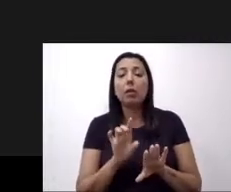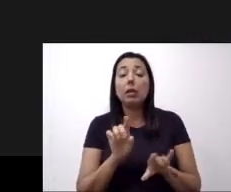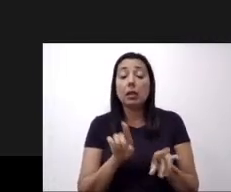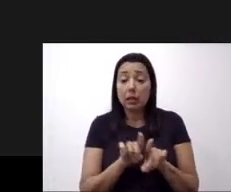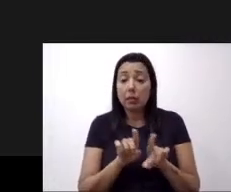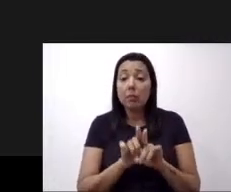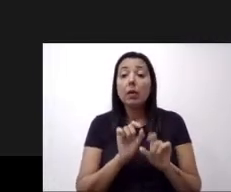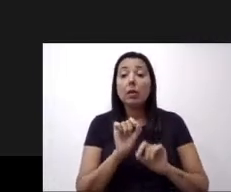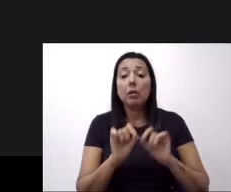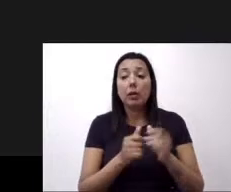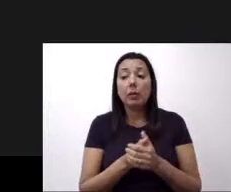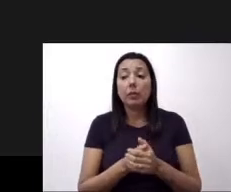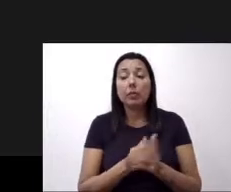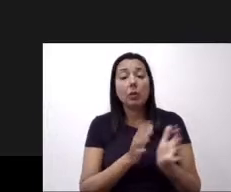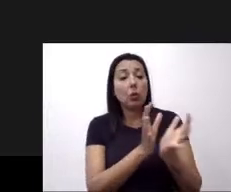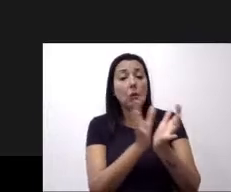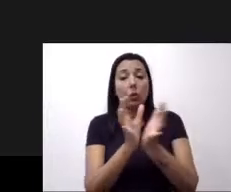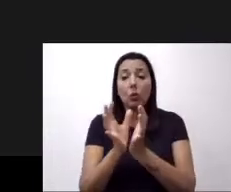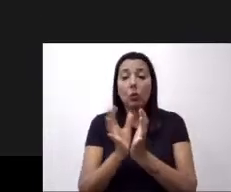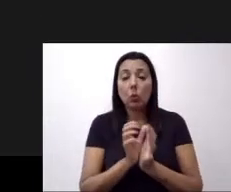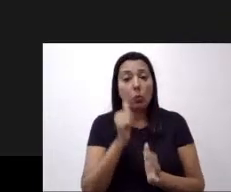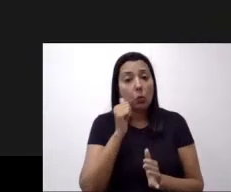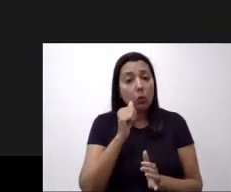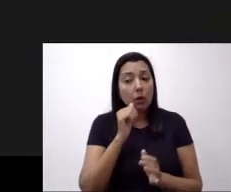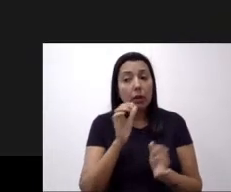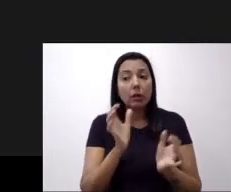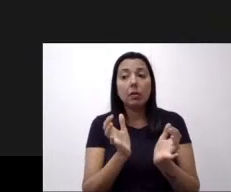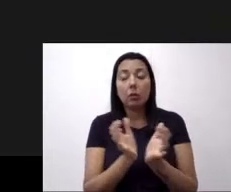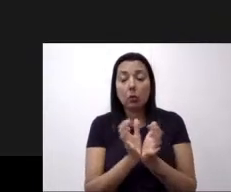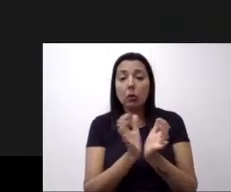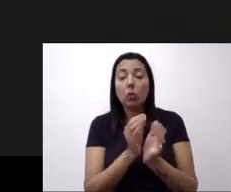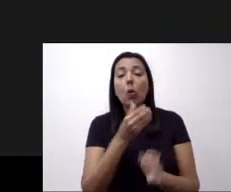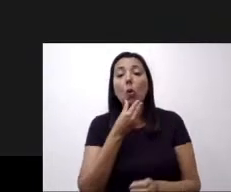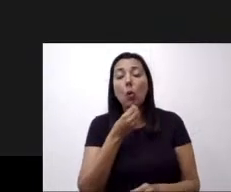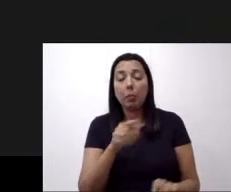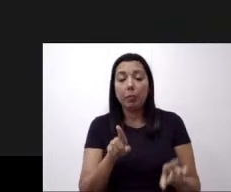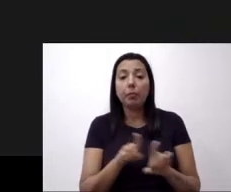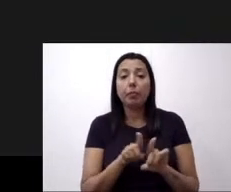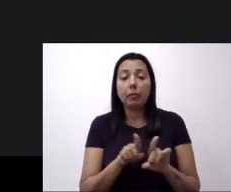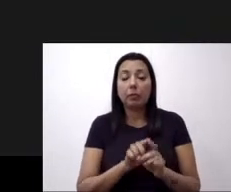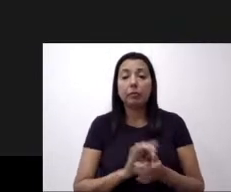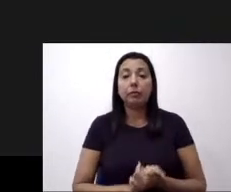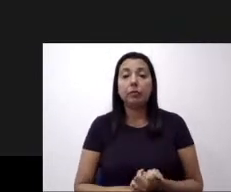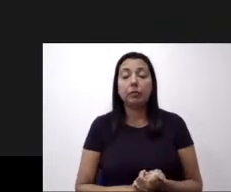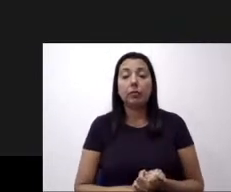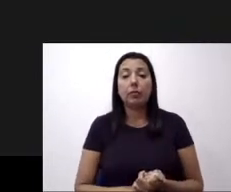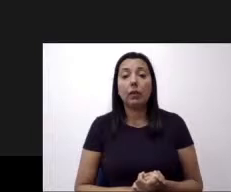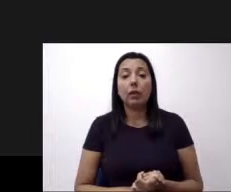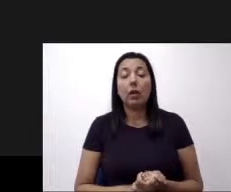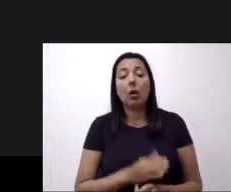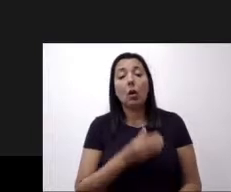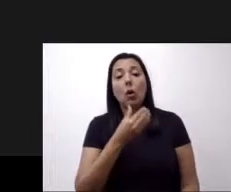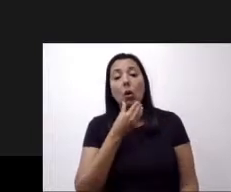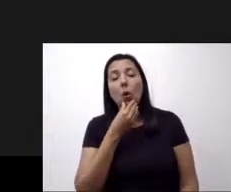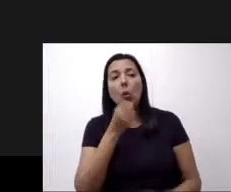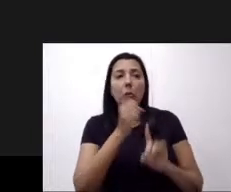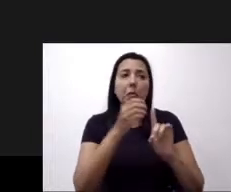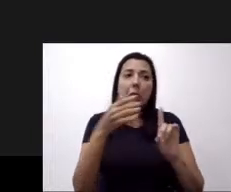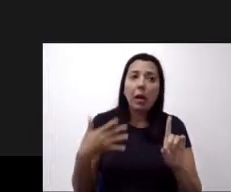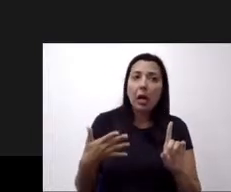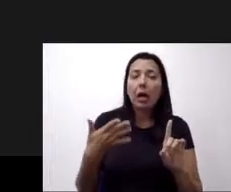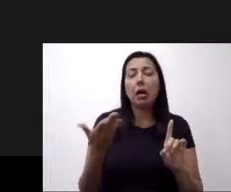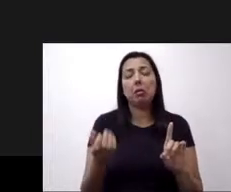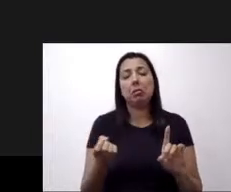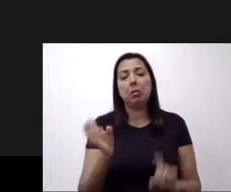group and inside the men's group, for instance, between heterosexual and homosexual men, or between poor and